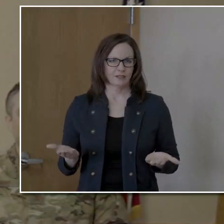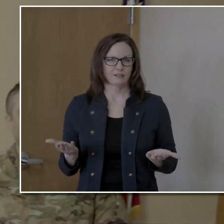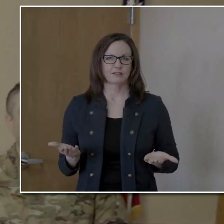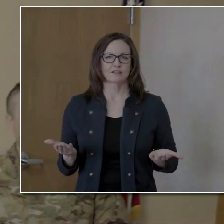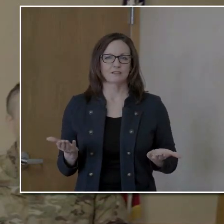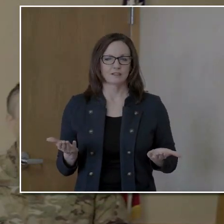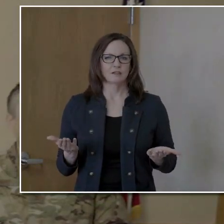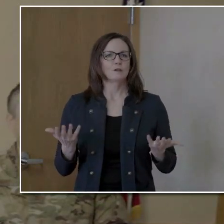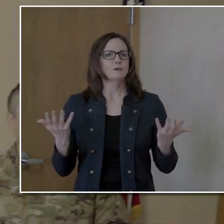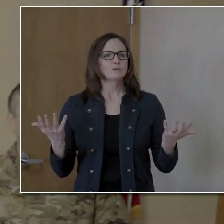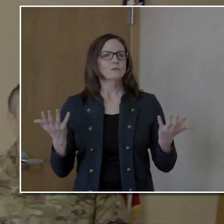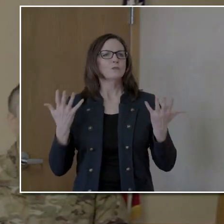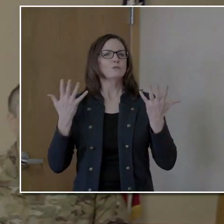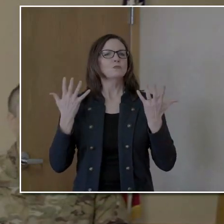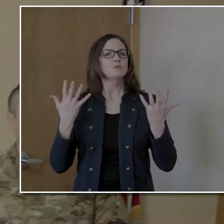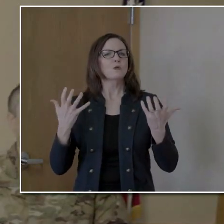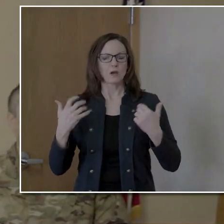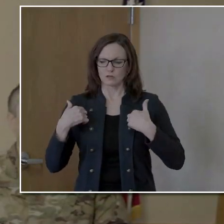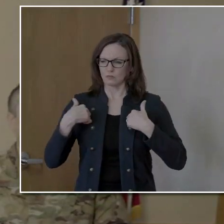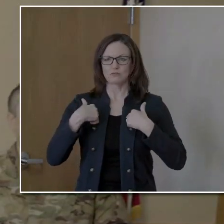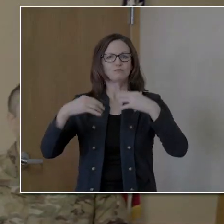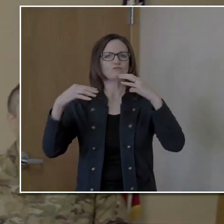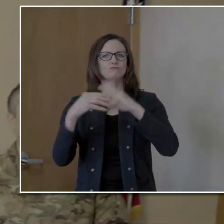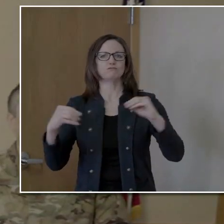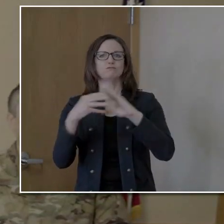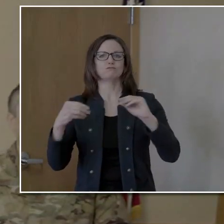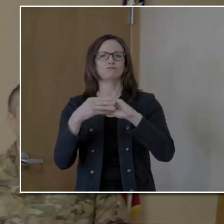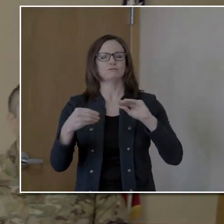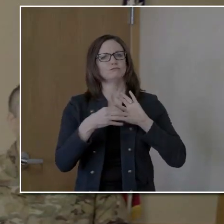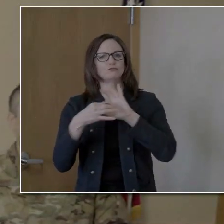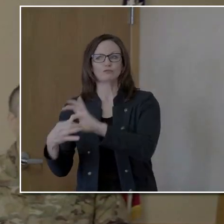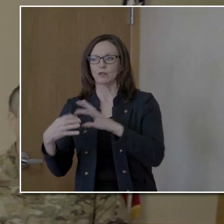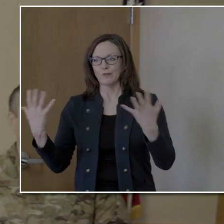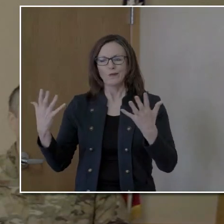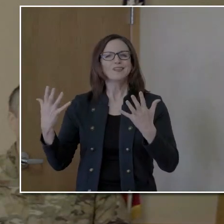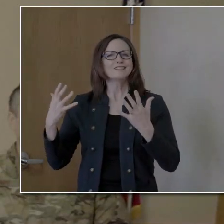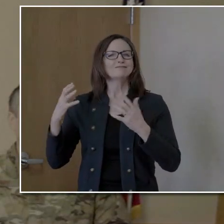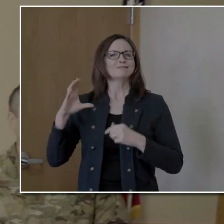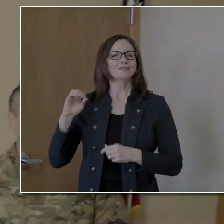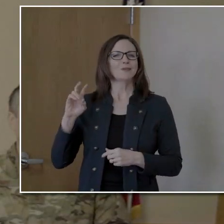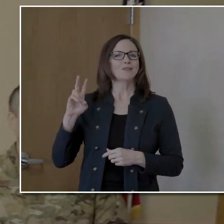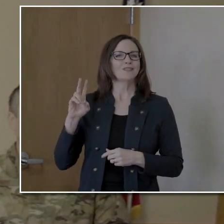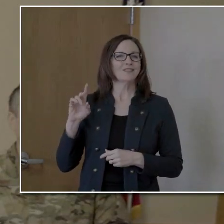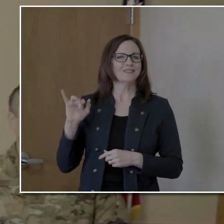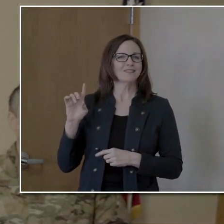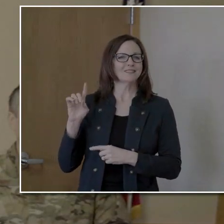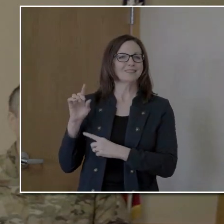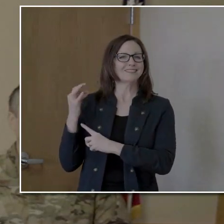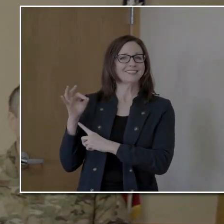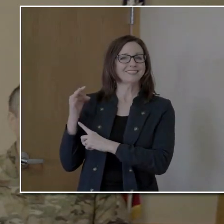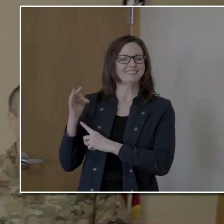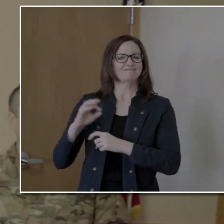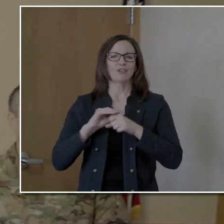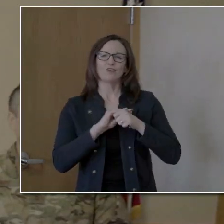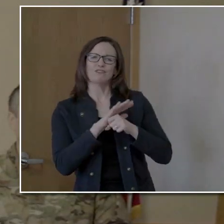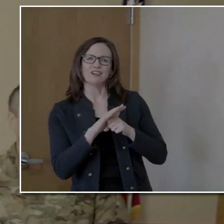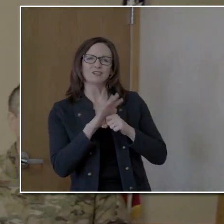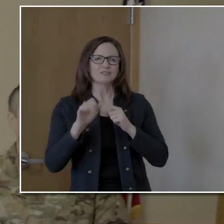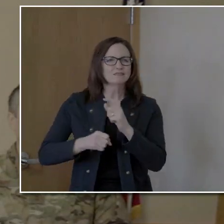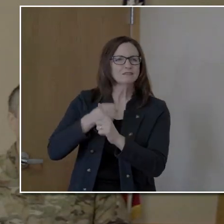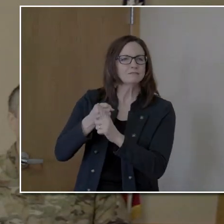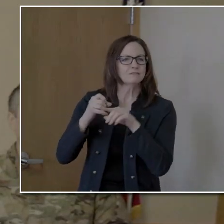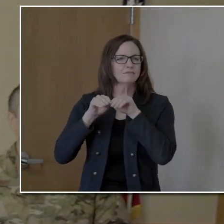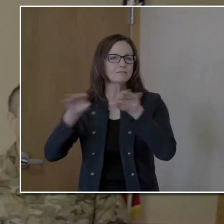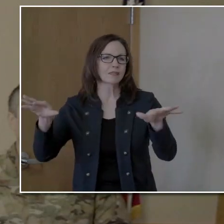being carried live on YouTube. Joining us today are Major General Paul Knapp, Wisconsin's Adjutant General, and Department of Health